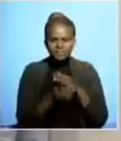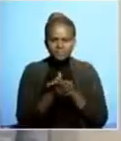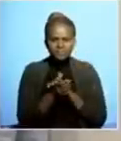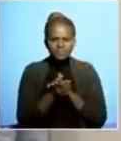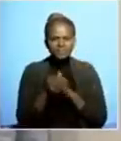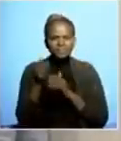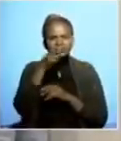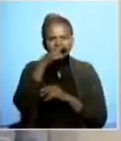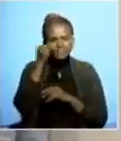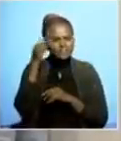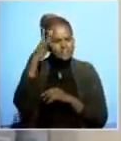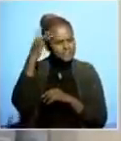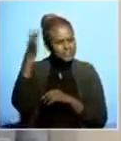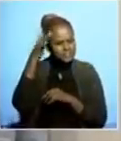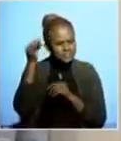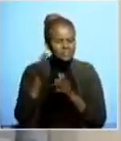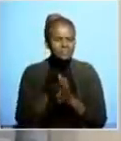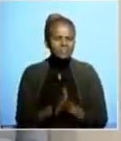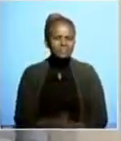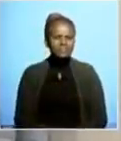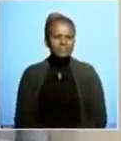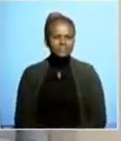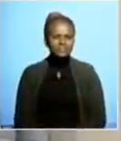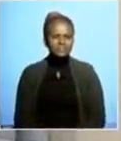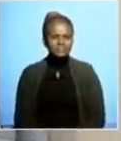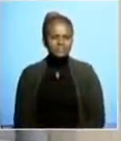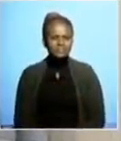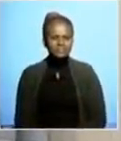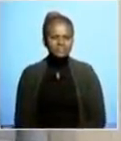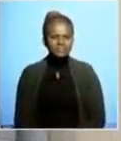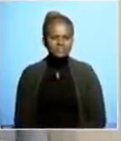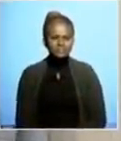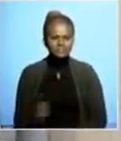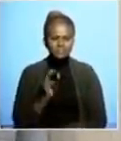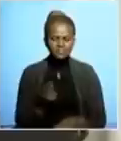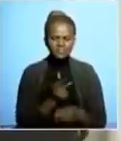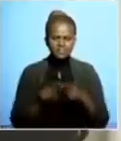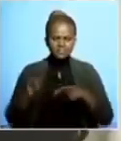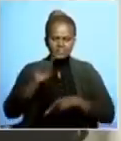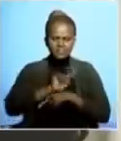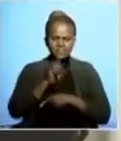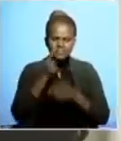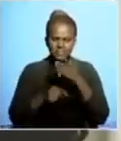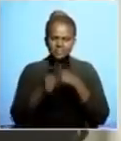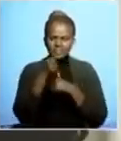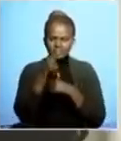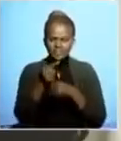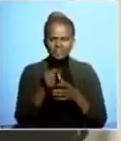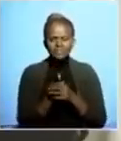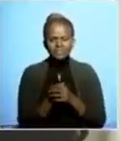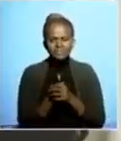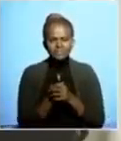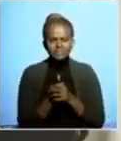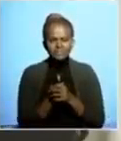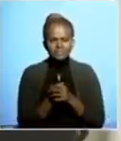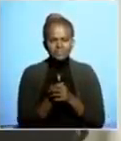thief. I'm conscious that today whatever you say is global.